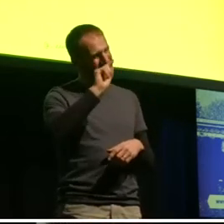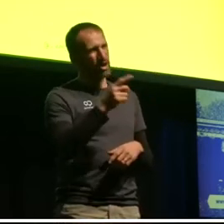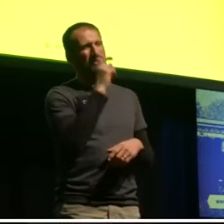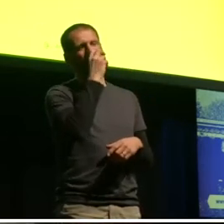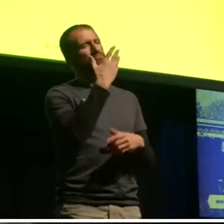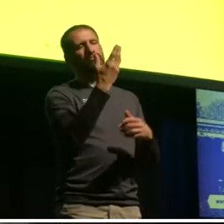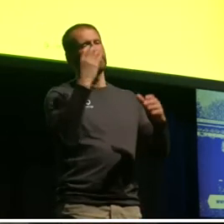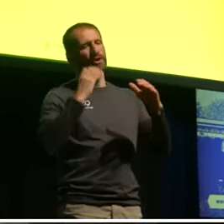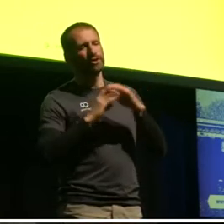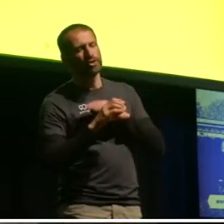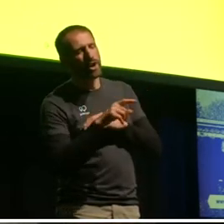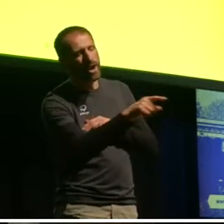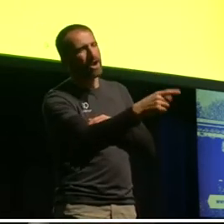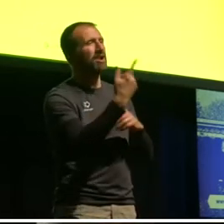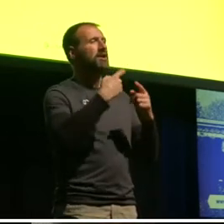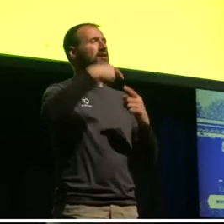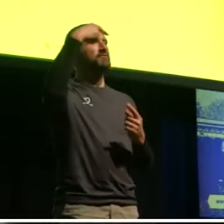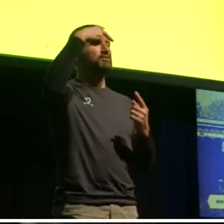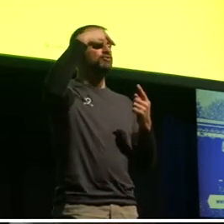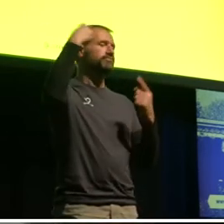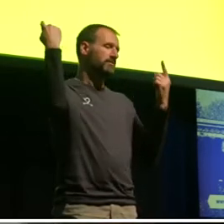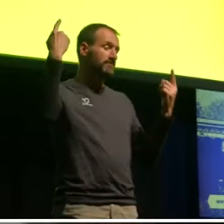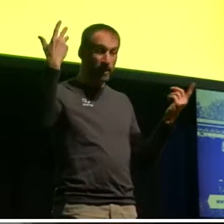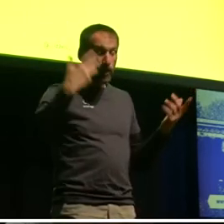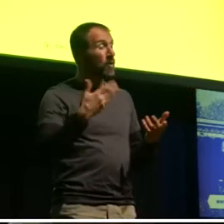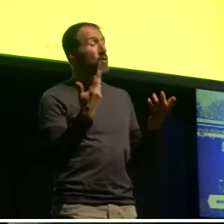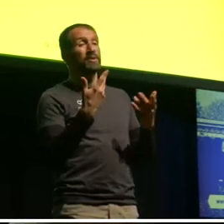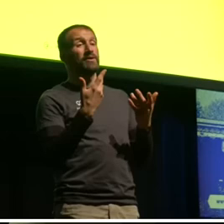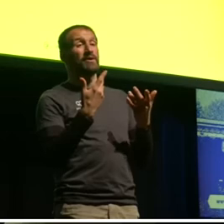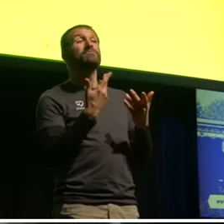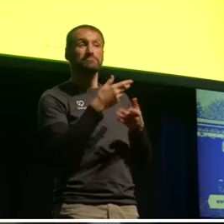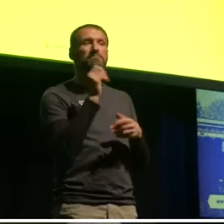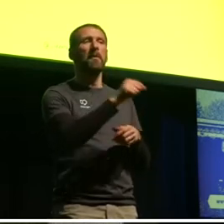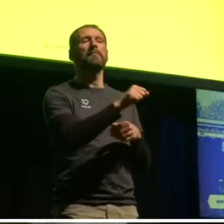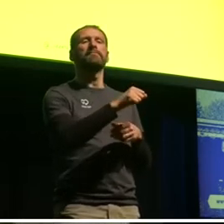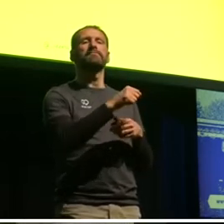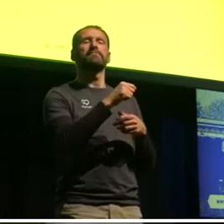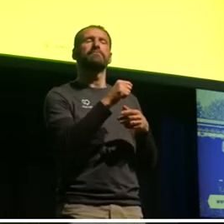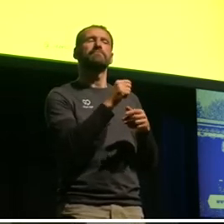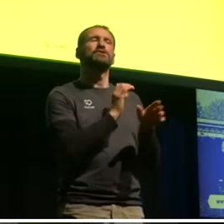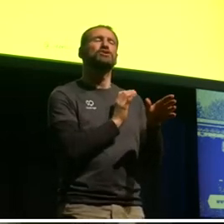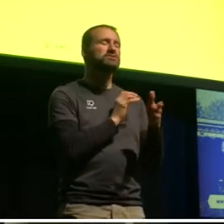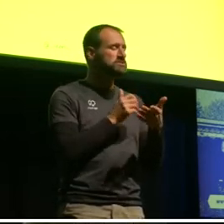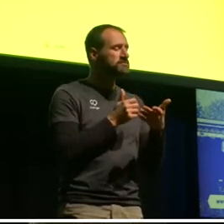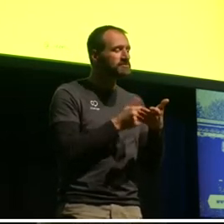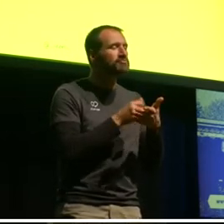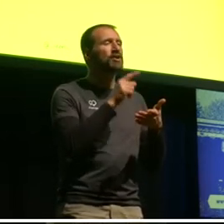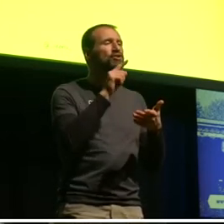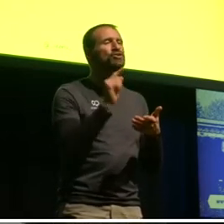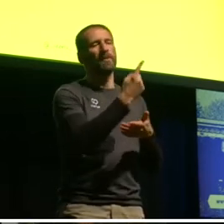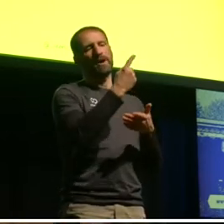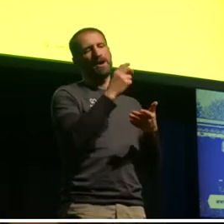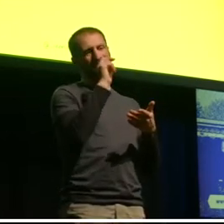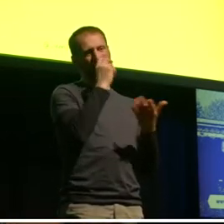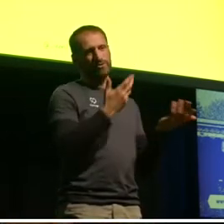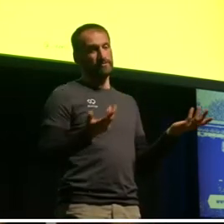tunnel, something is breaking, he at least has an option. And you have shared dependencies. So in